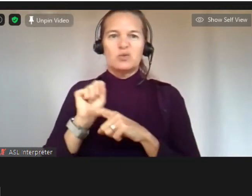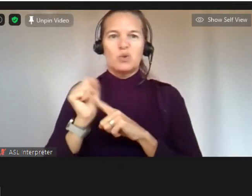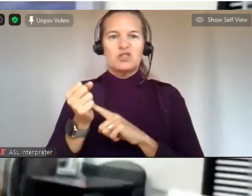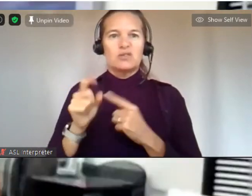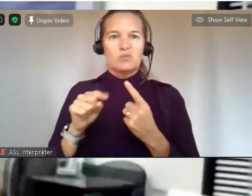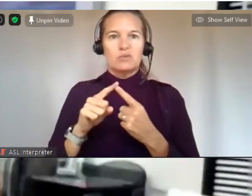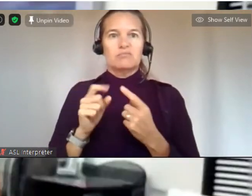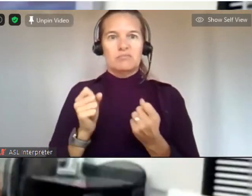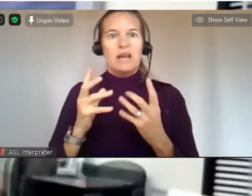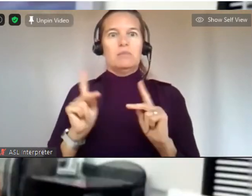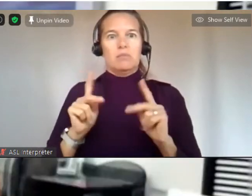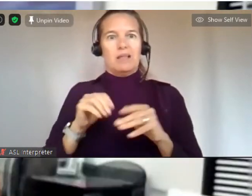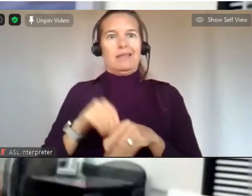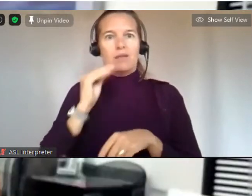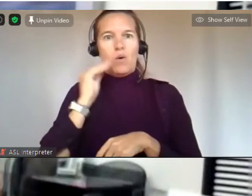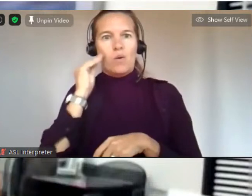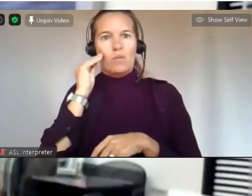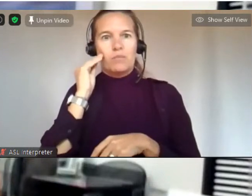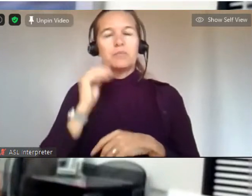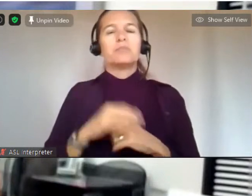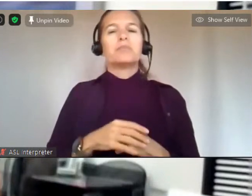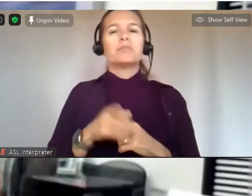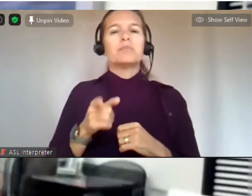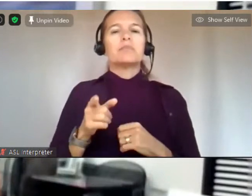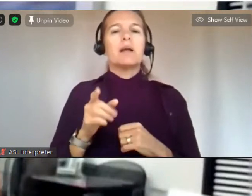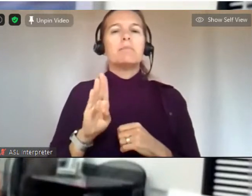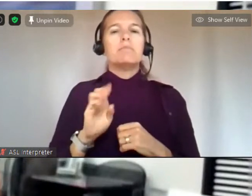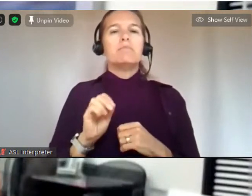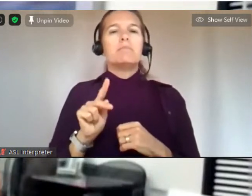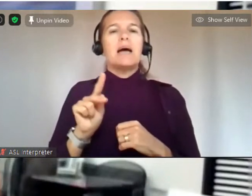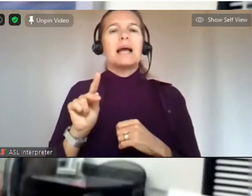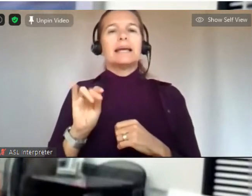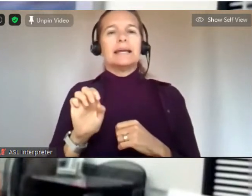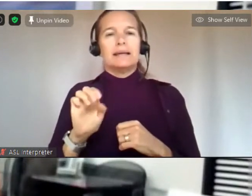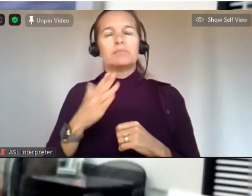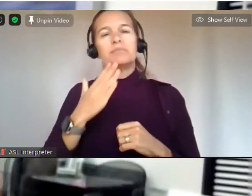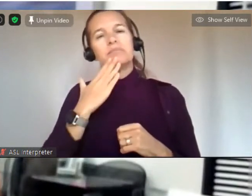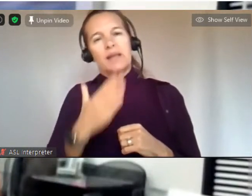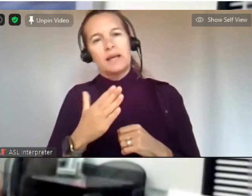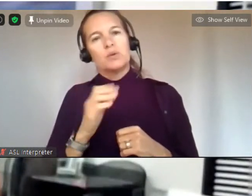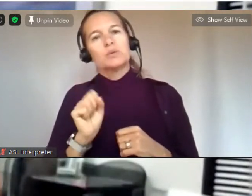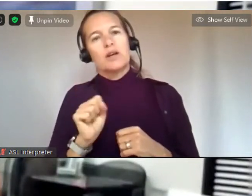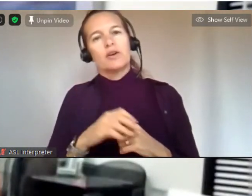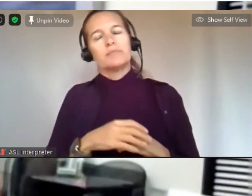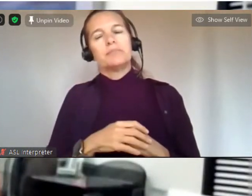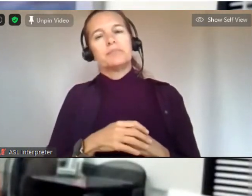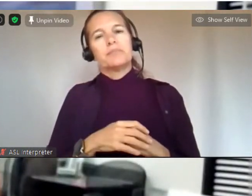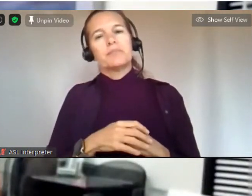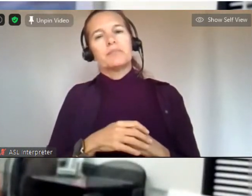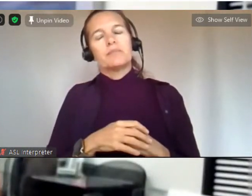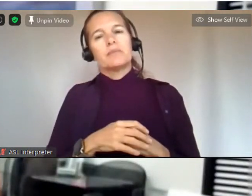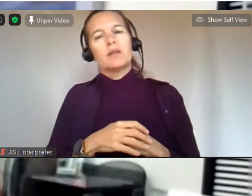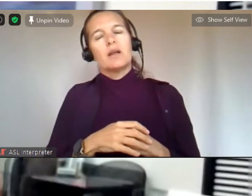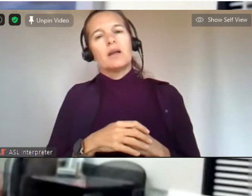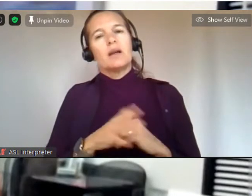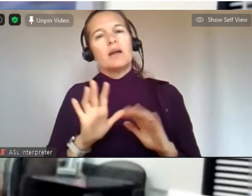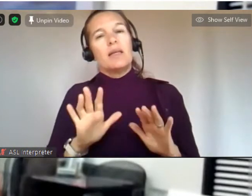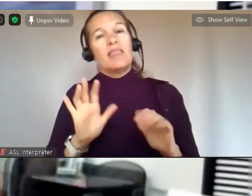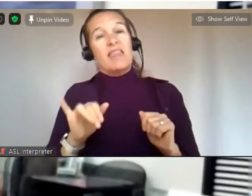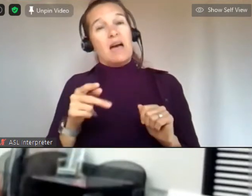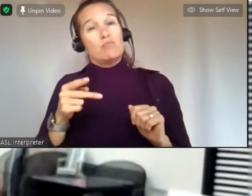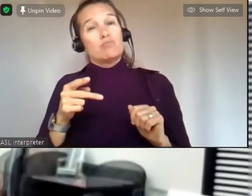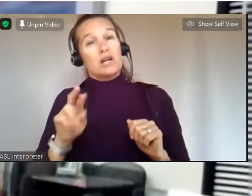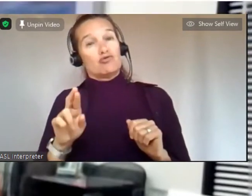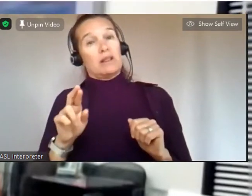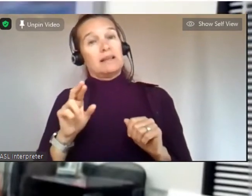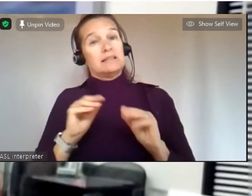Hi, Sarah. Thank you for that question. One of the things that I think was one of the big impetus behind the press release that was